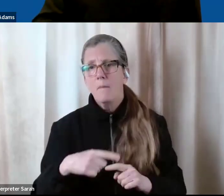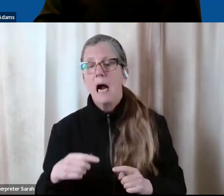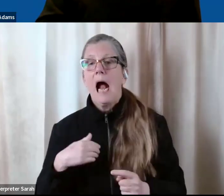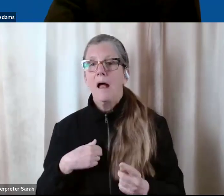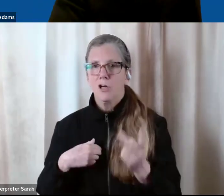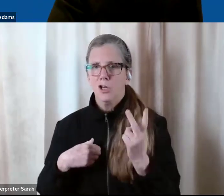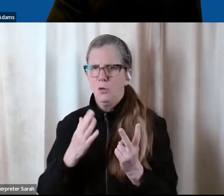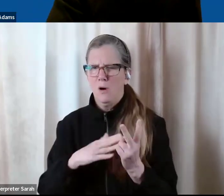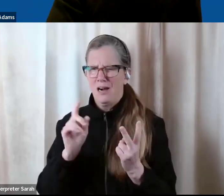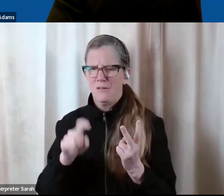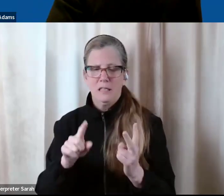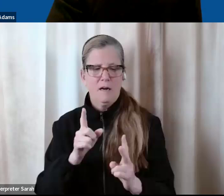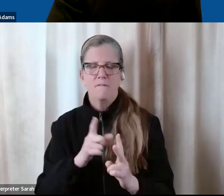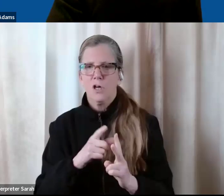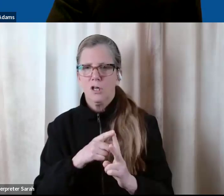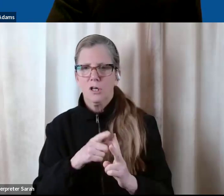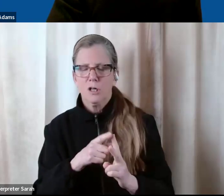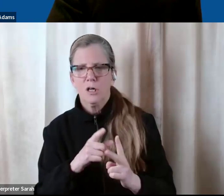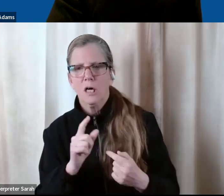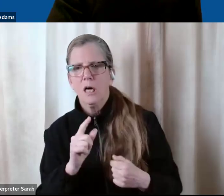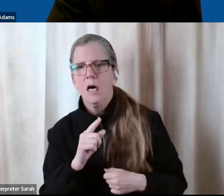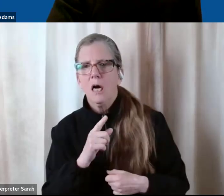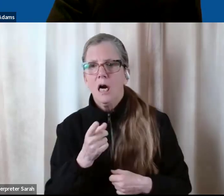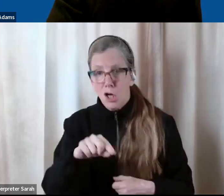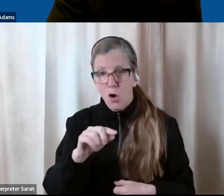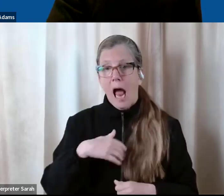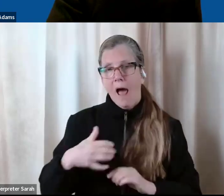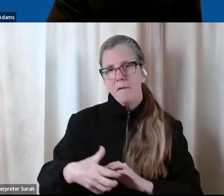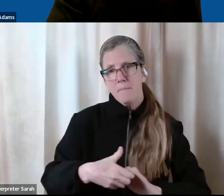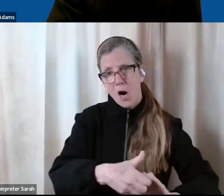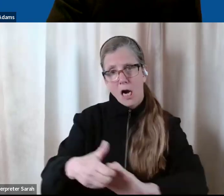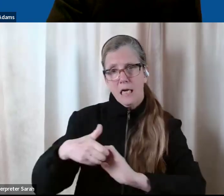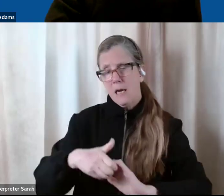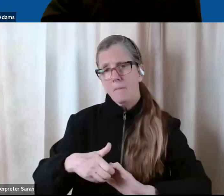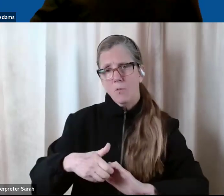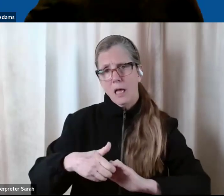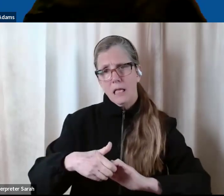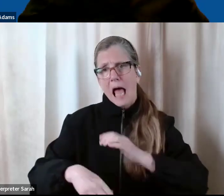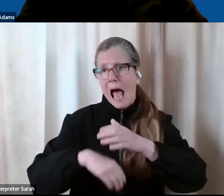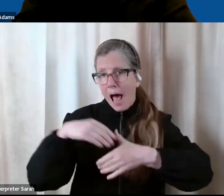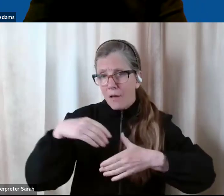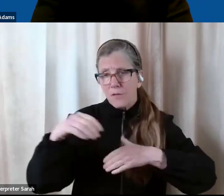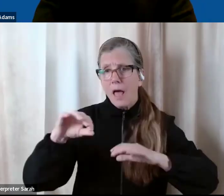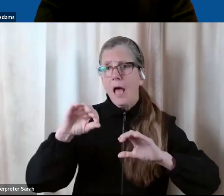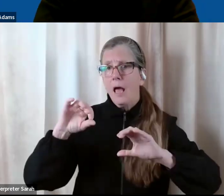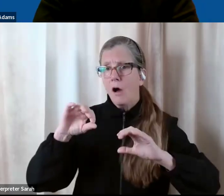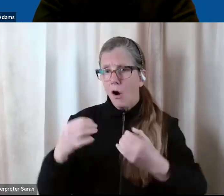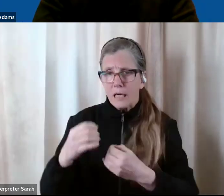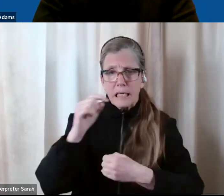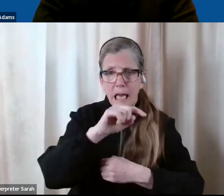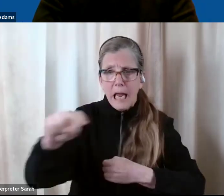One, the partnerships that you have with these outside organizations where you are verifying identity for them,